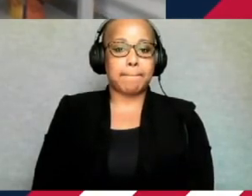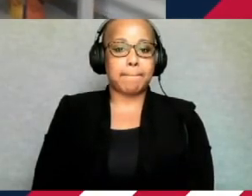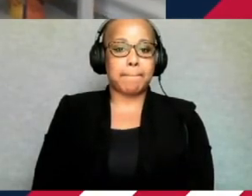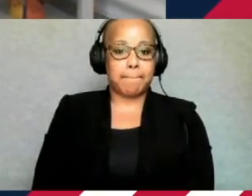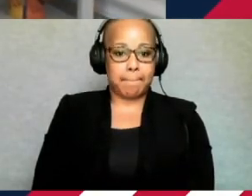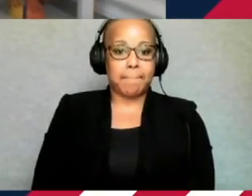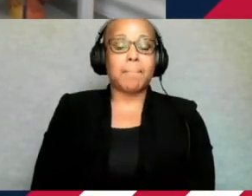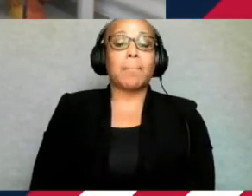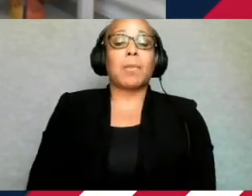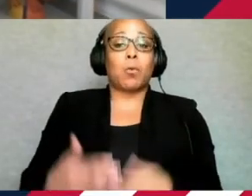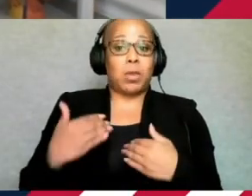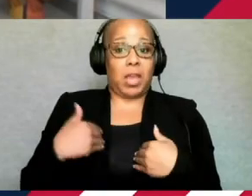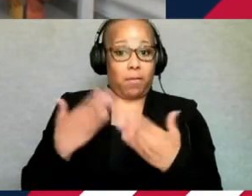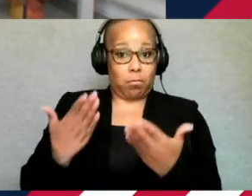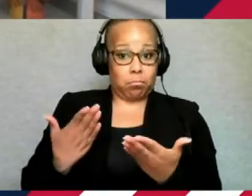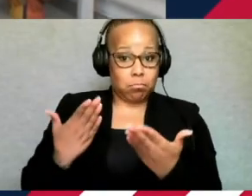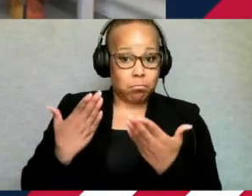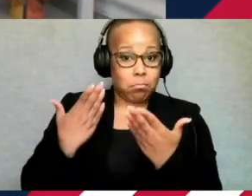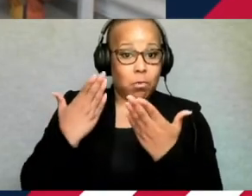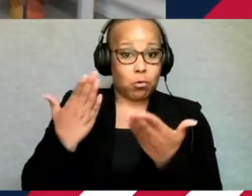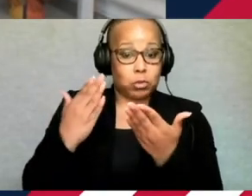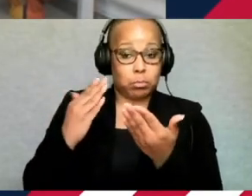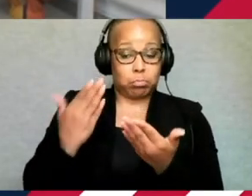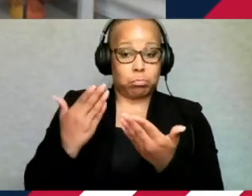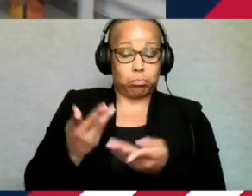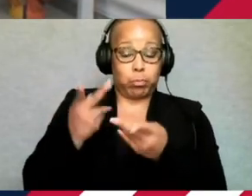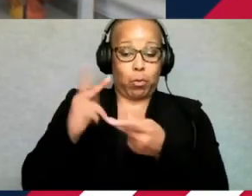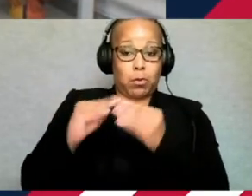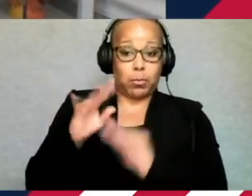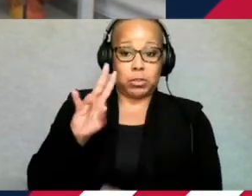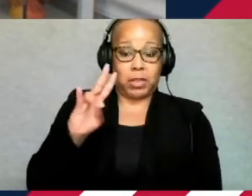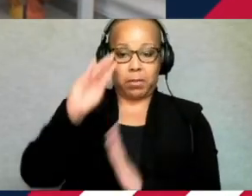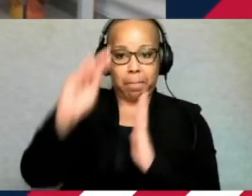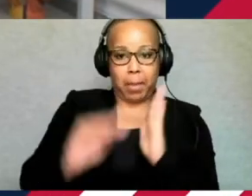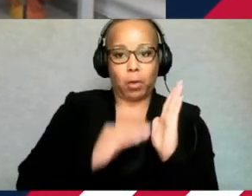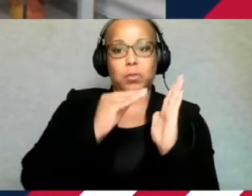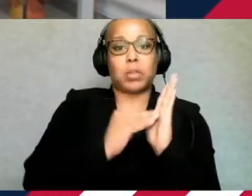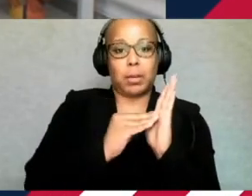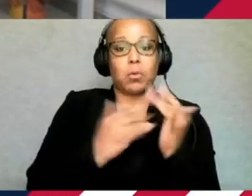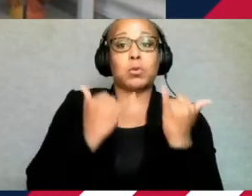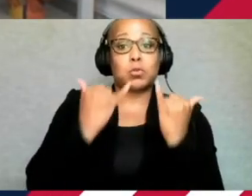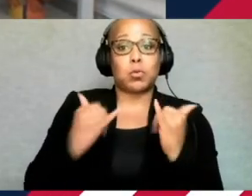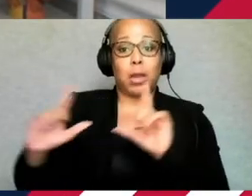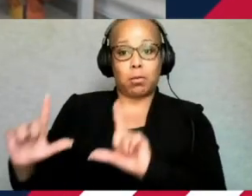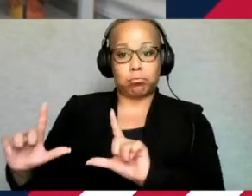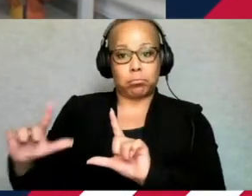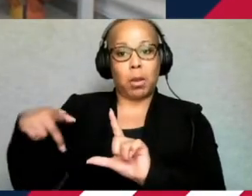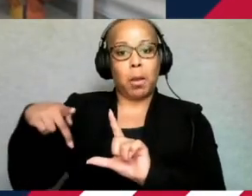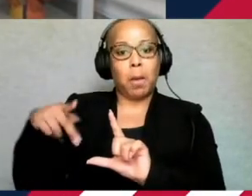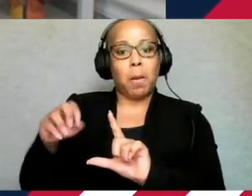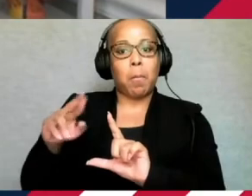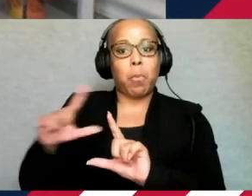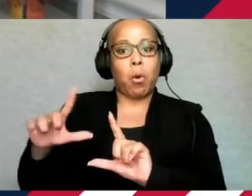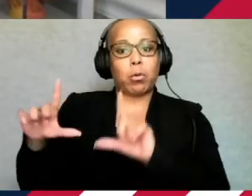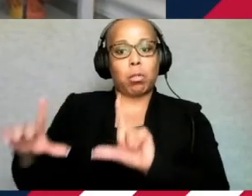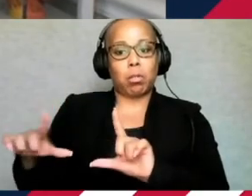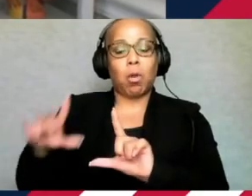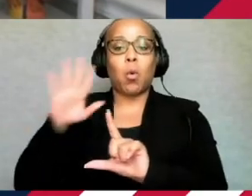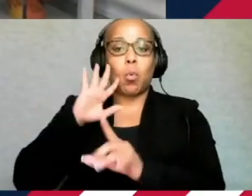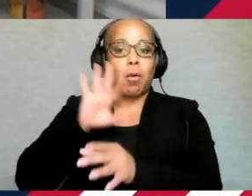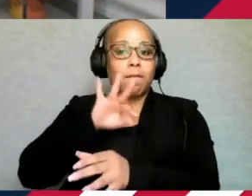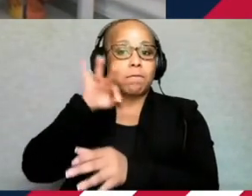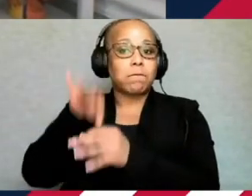We have a motion to put the proposal number 7 back on the table. So let's go to the portal and we're going to be voting on